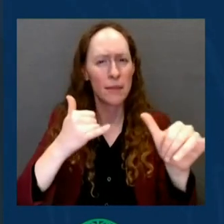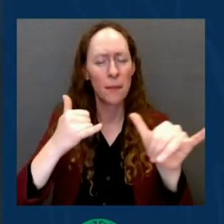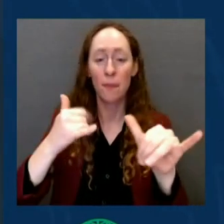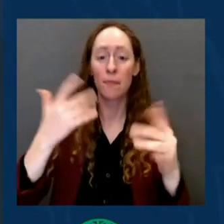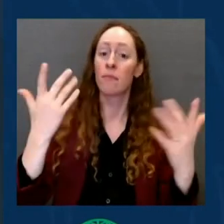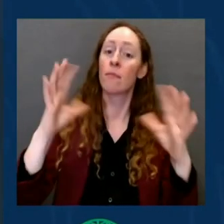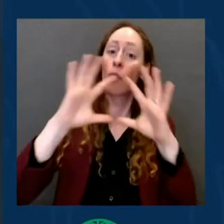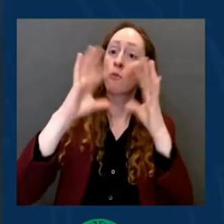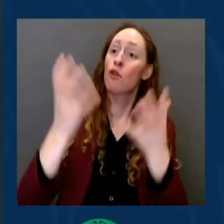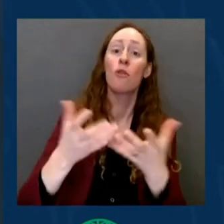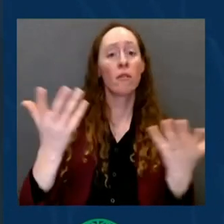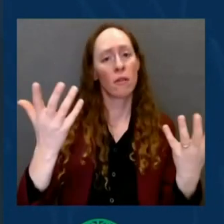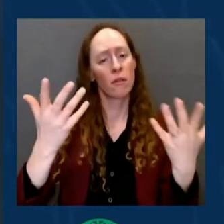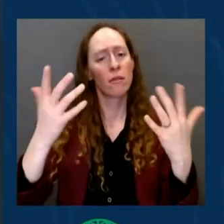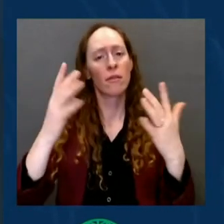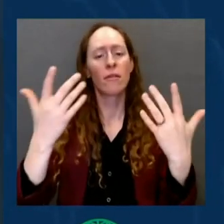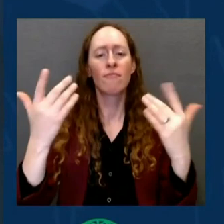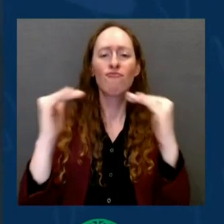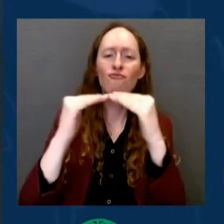Africa belongs to the table